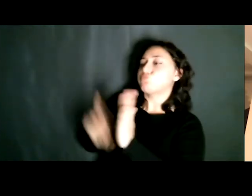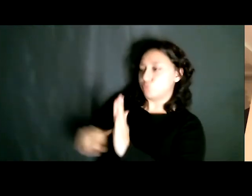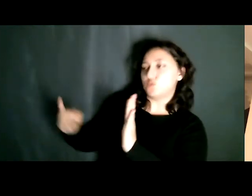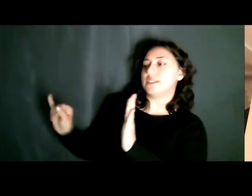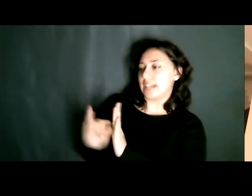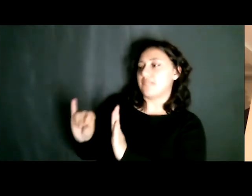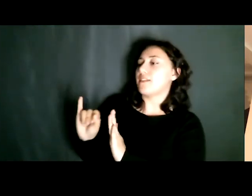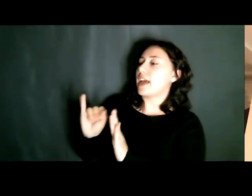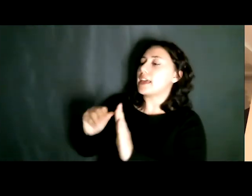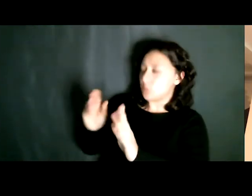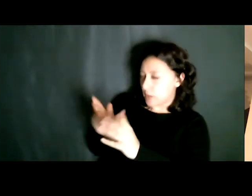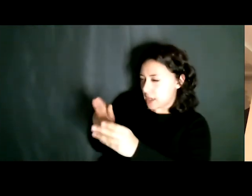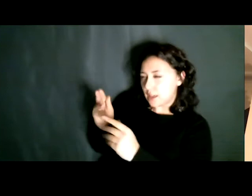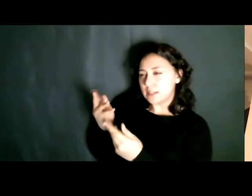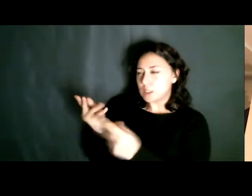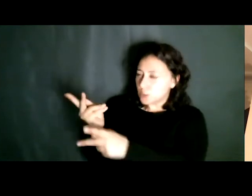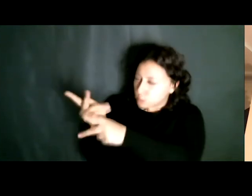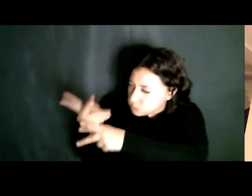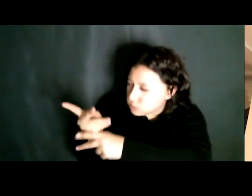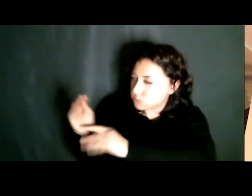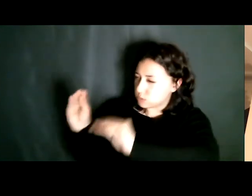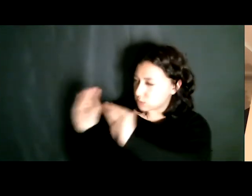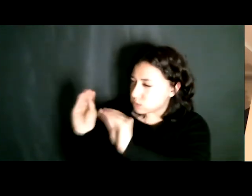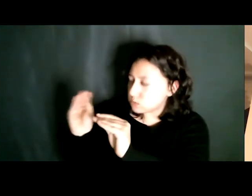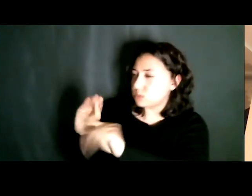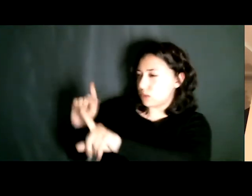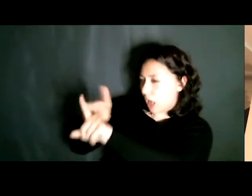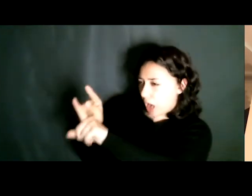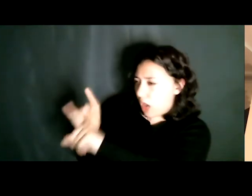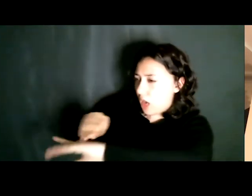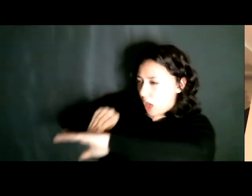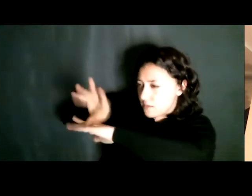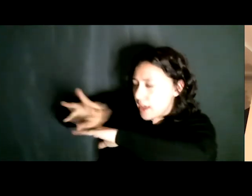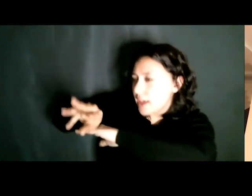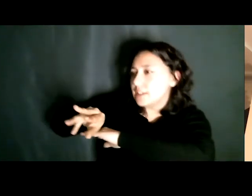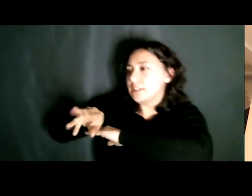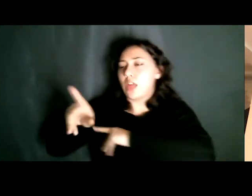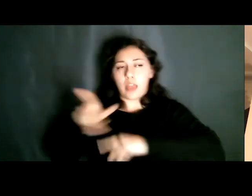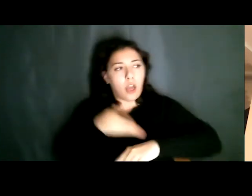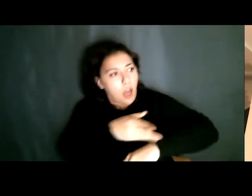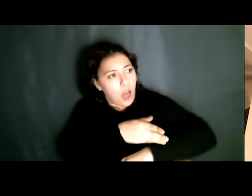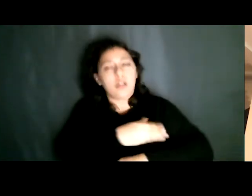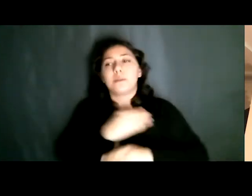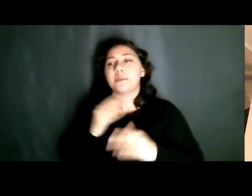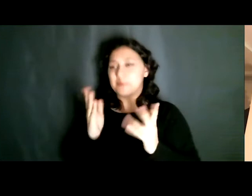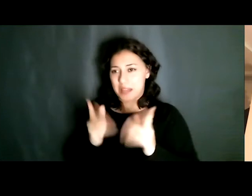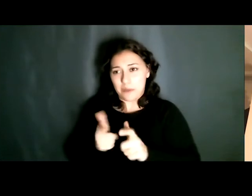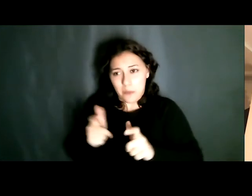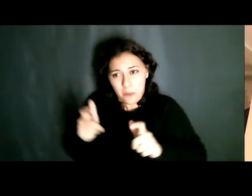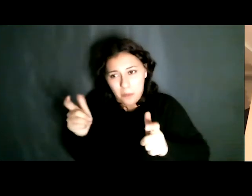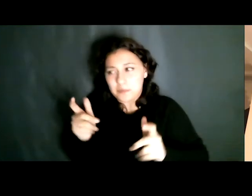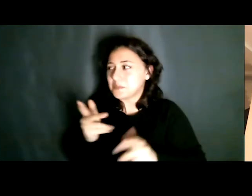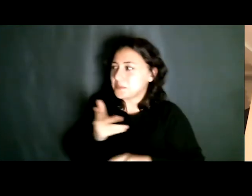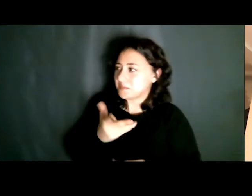it's wonderful to see how so many of you gave that gift to your students these last 2 years. We're here this evening